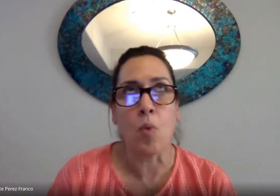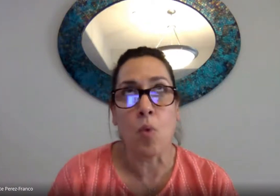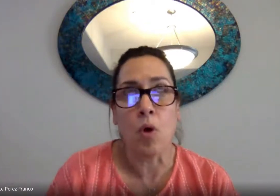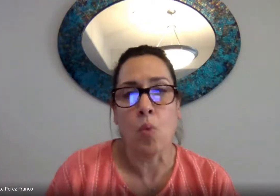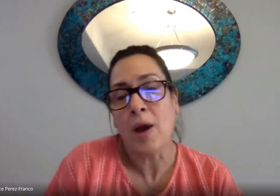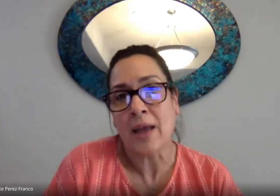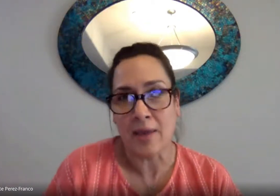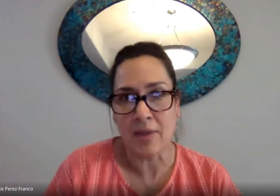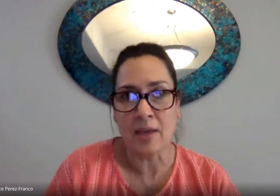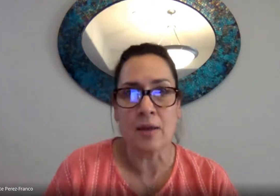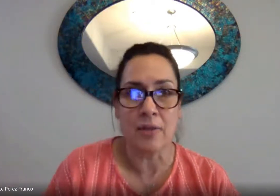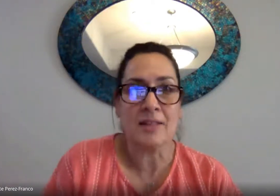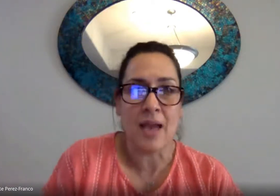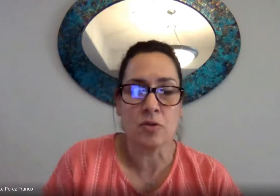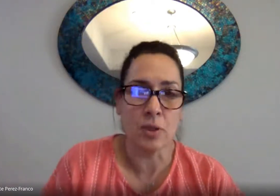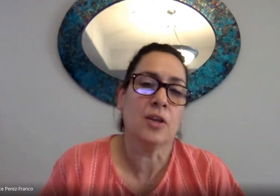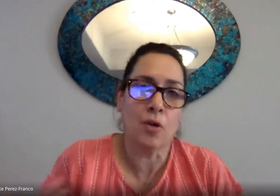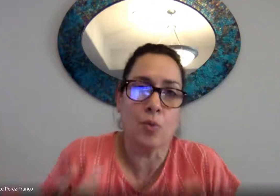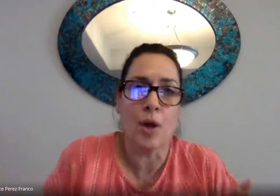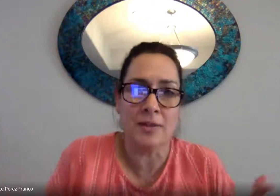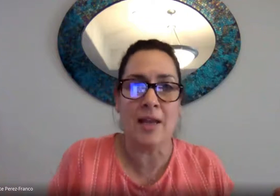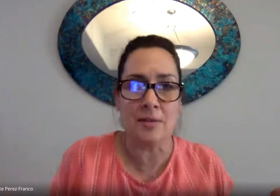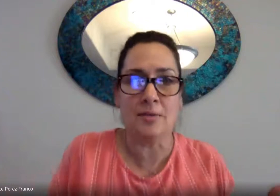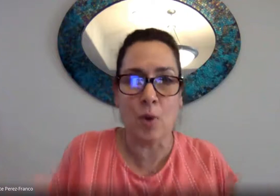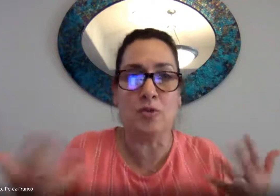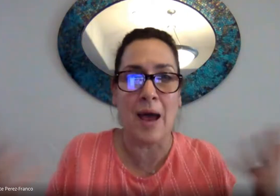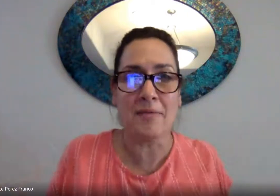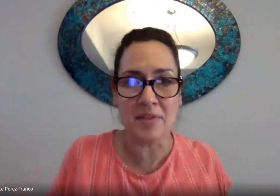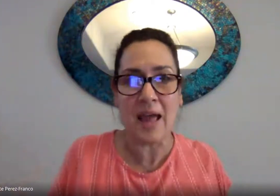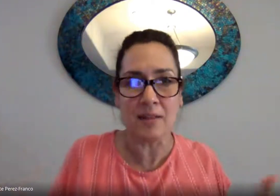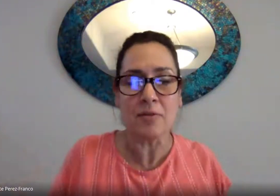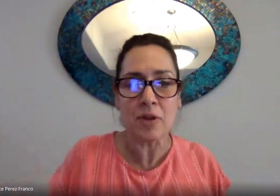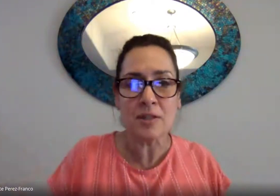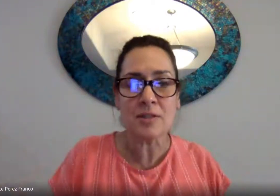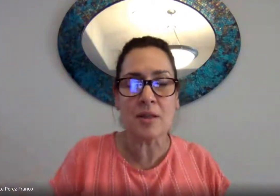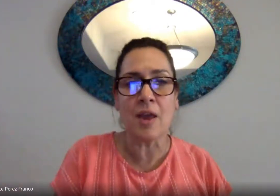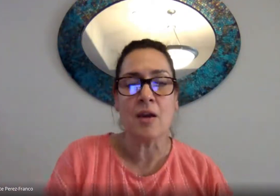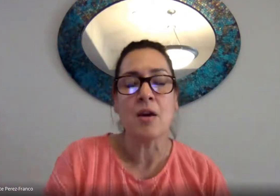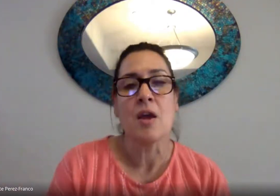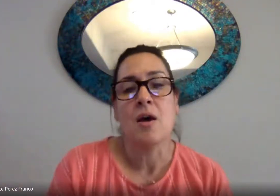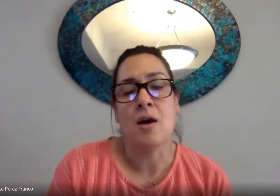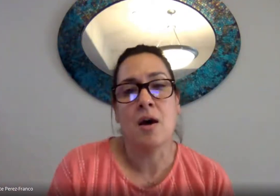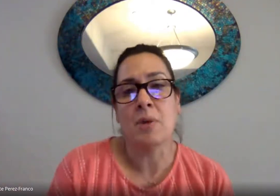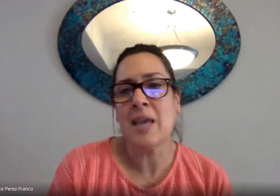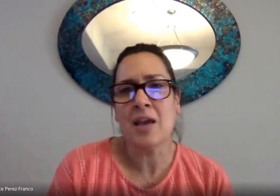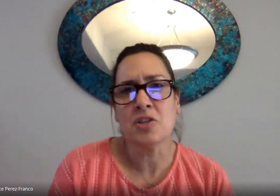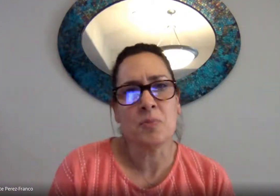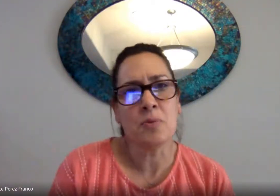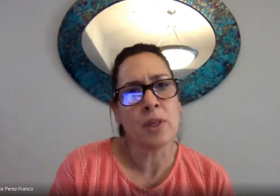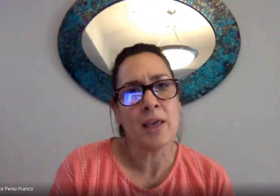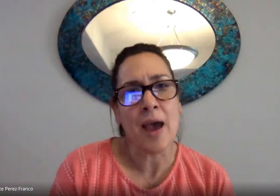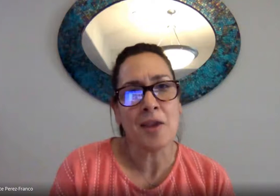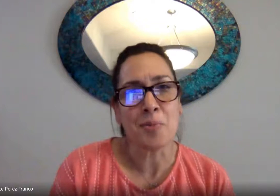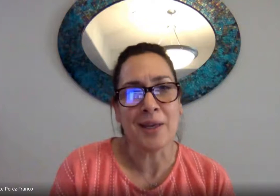w- what I think that's actually, what that is, what drives that difference there. But yeah, it's